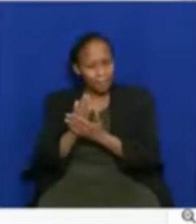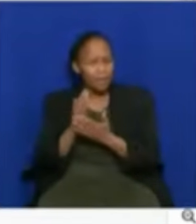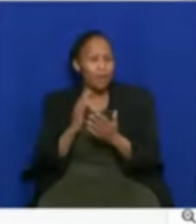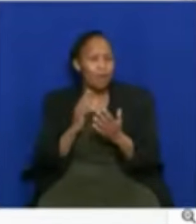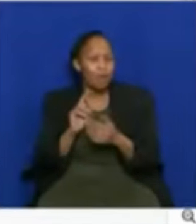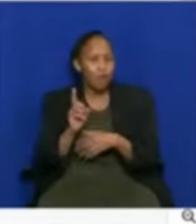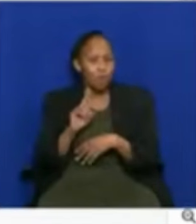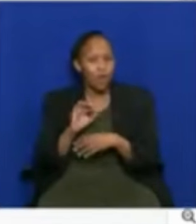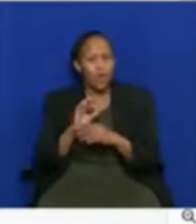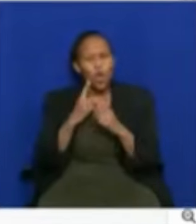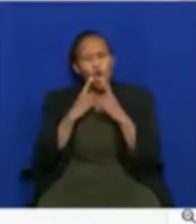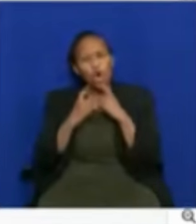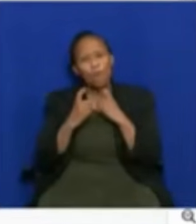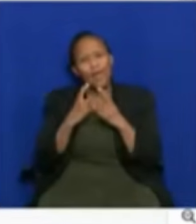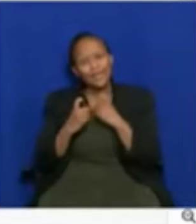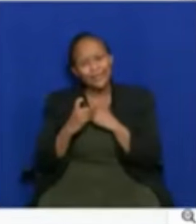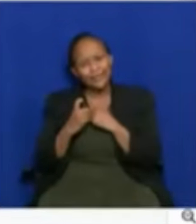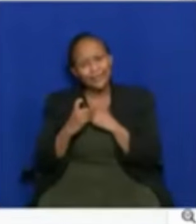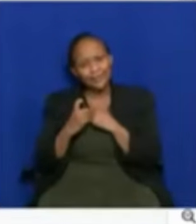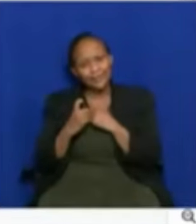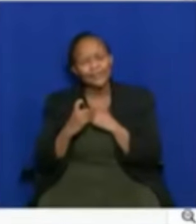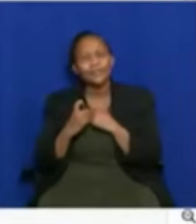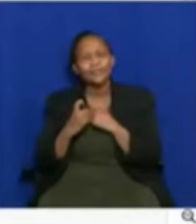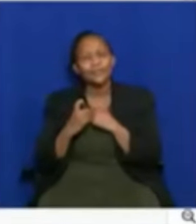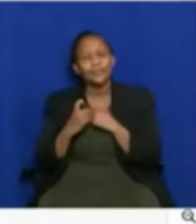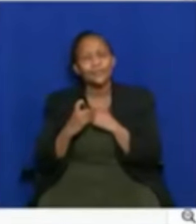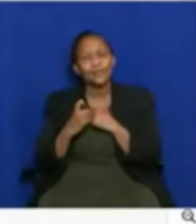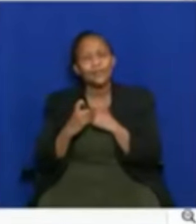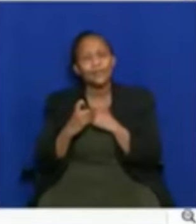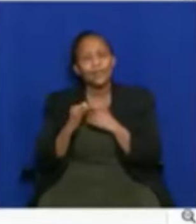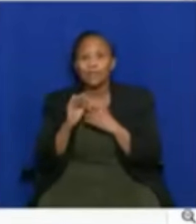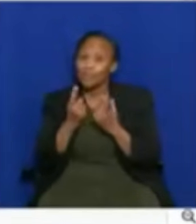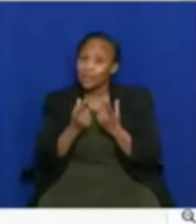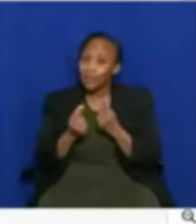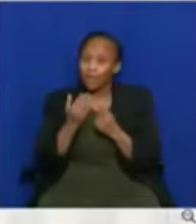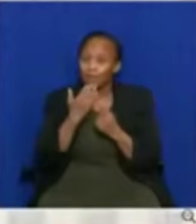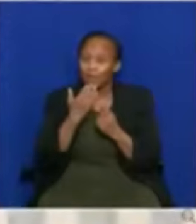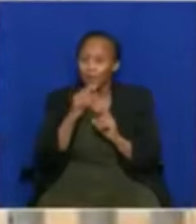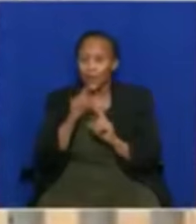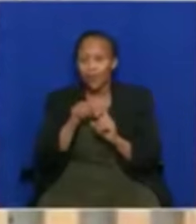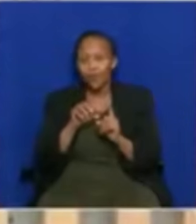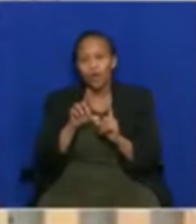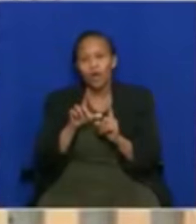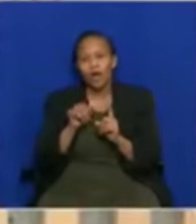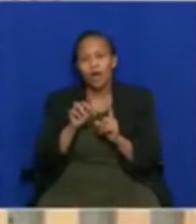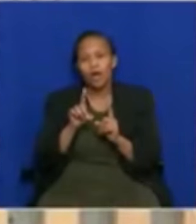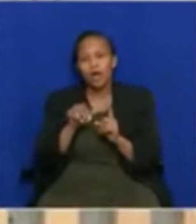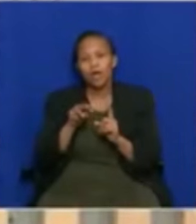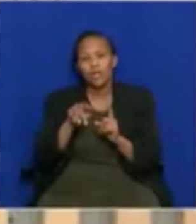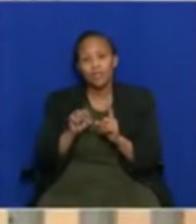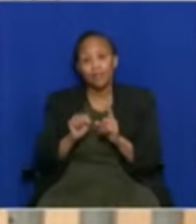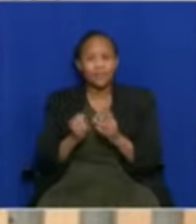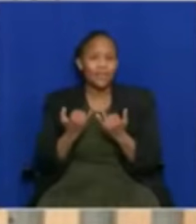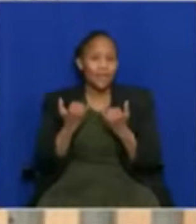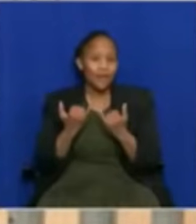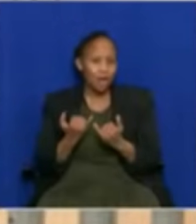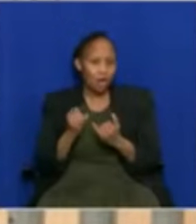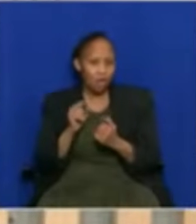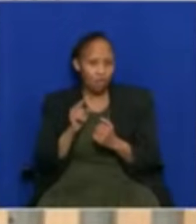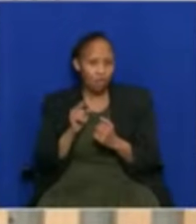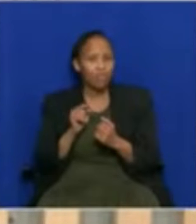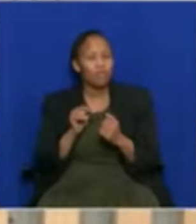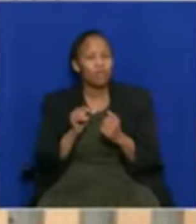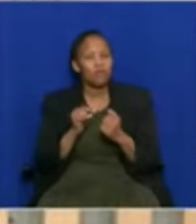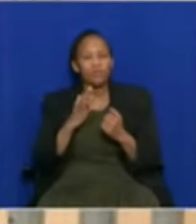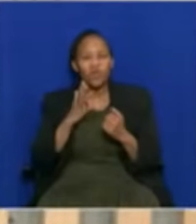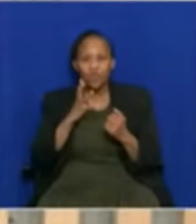as proffered by Mr. Adams. And for that purpose, at this point, they are now seeking a legal opinion